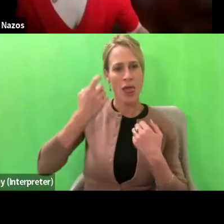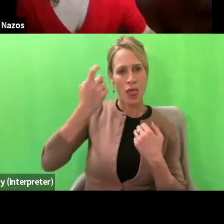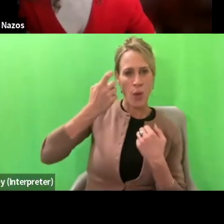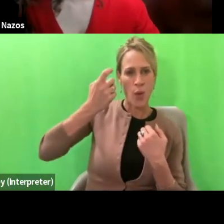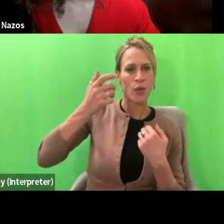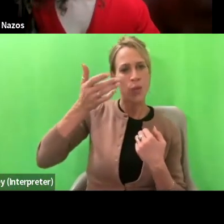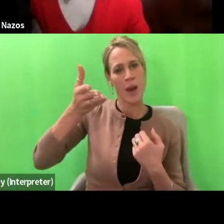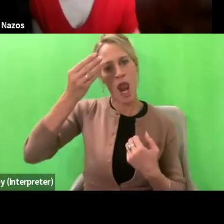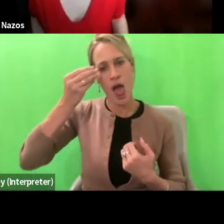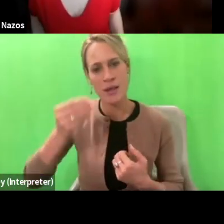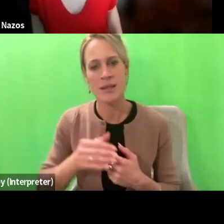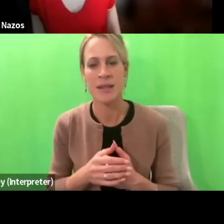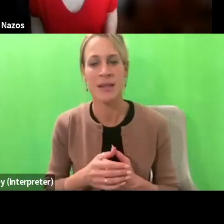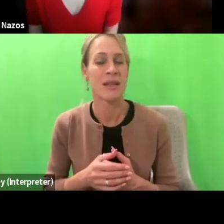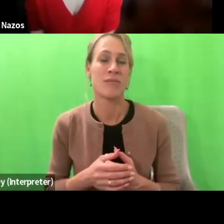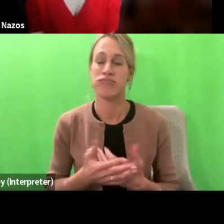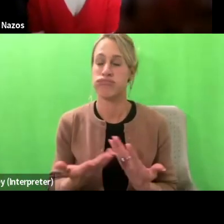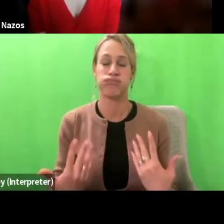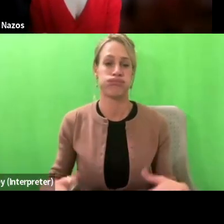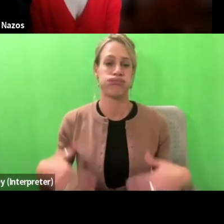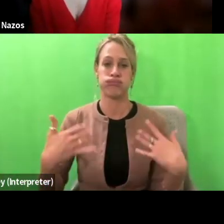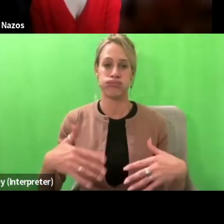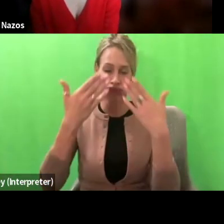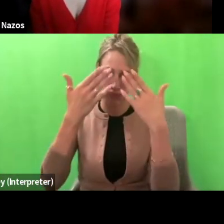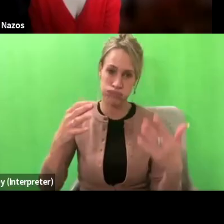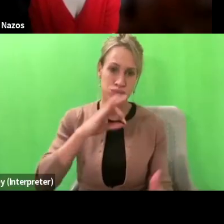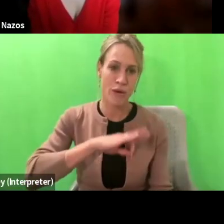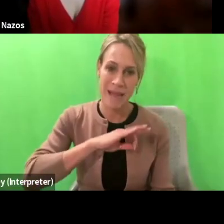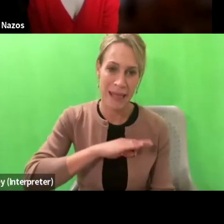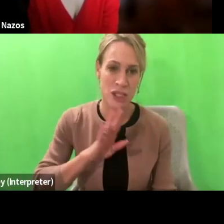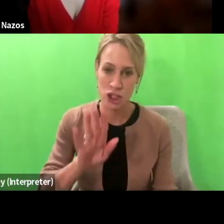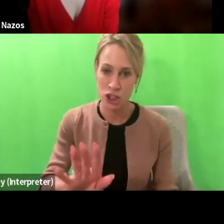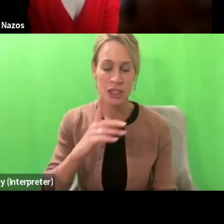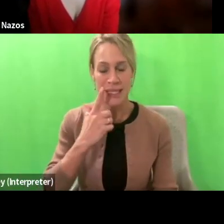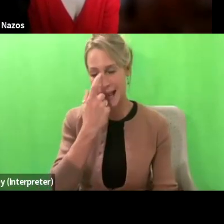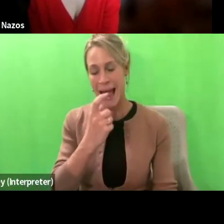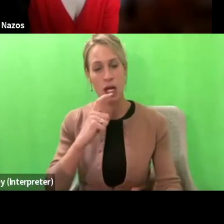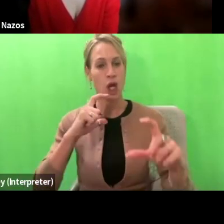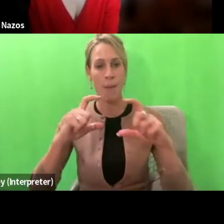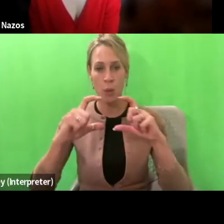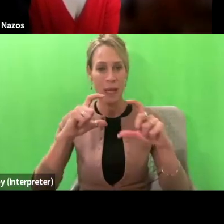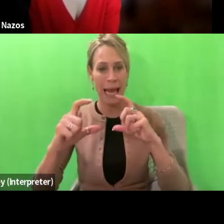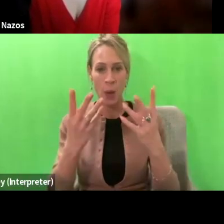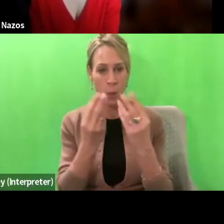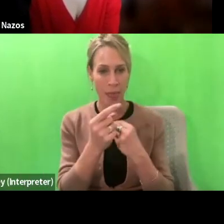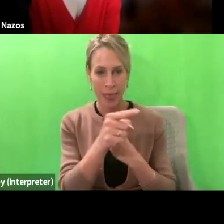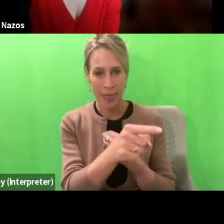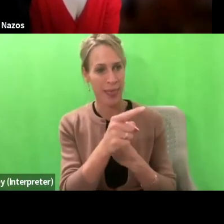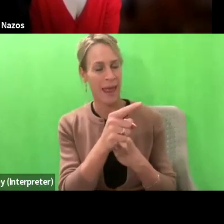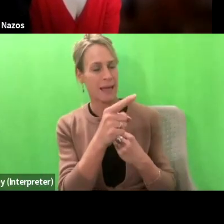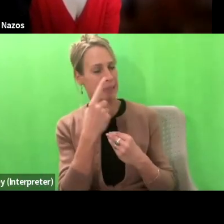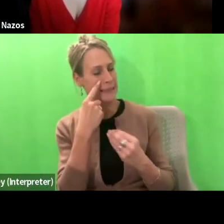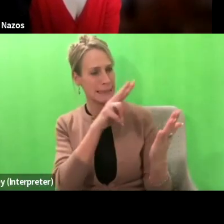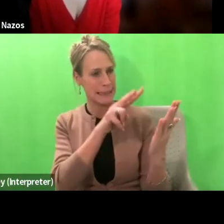this privilege to have a translator with whom I can communicate and exchange views and see the